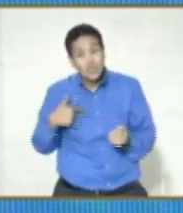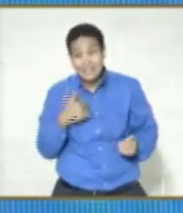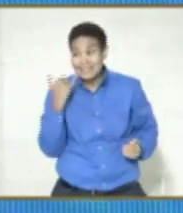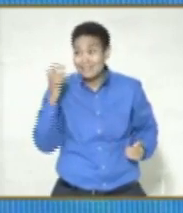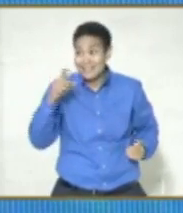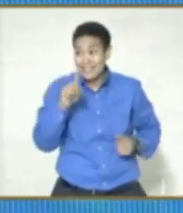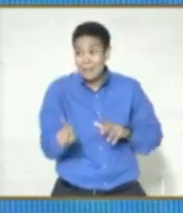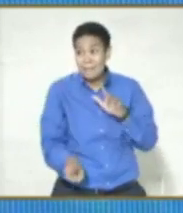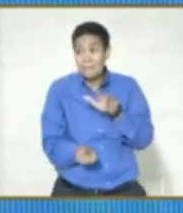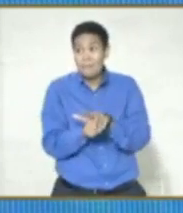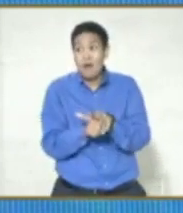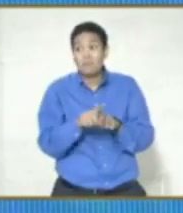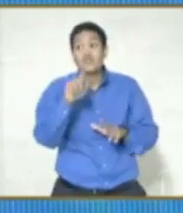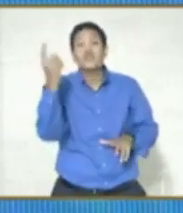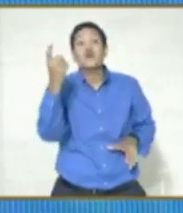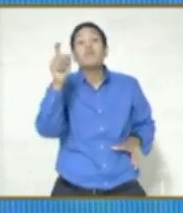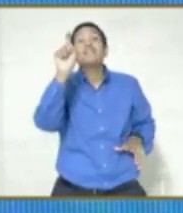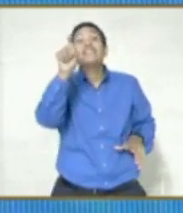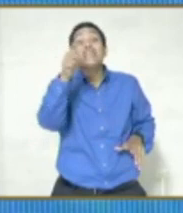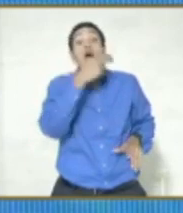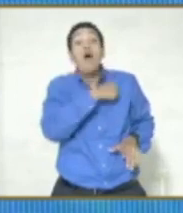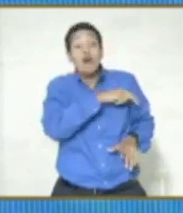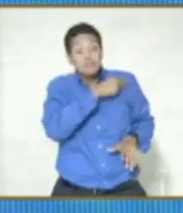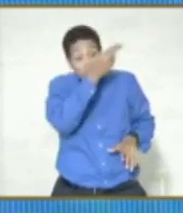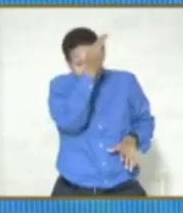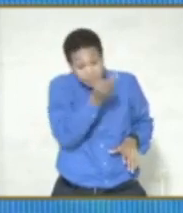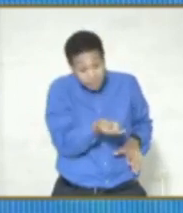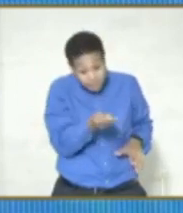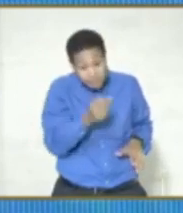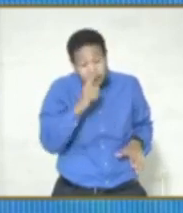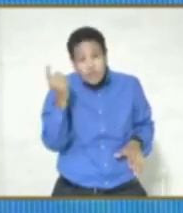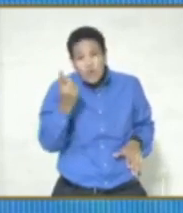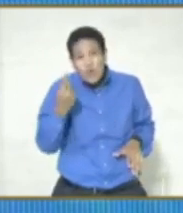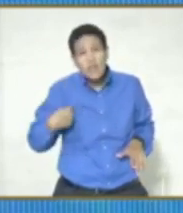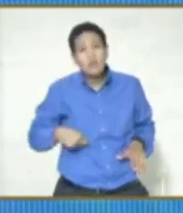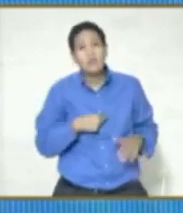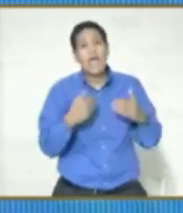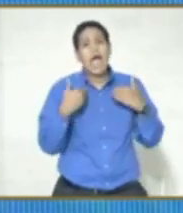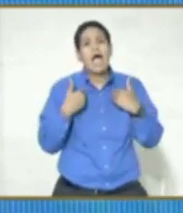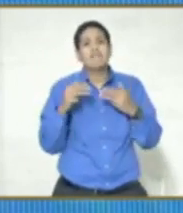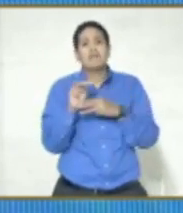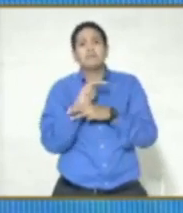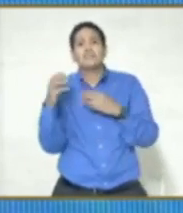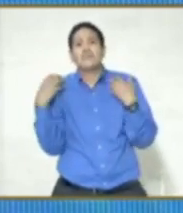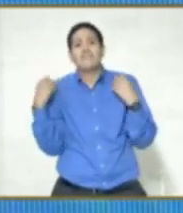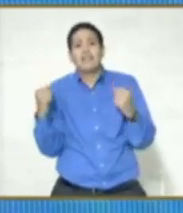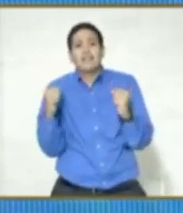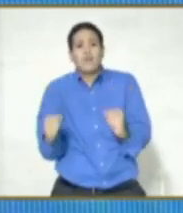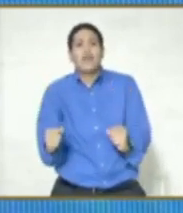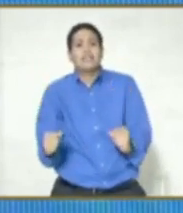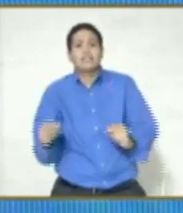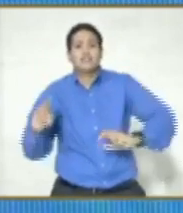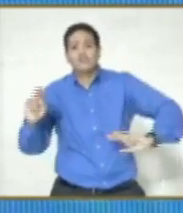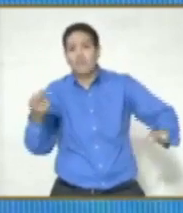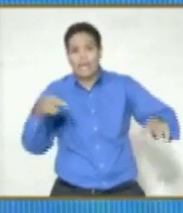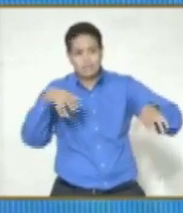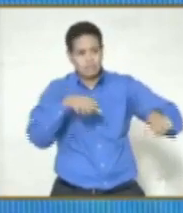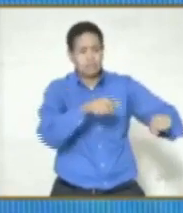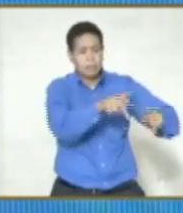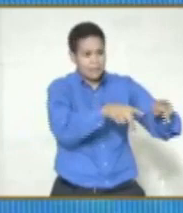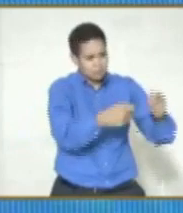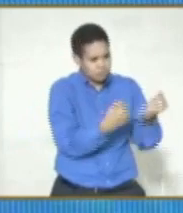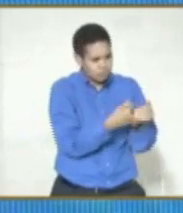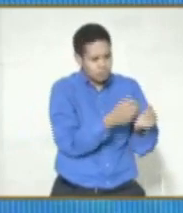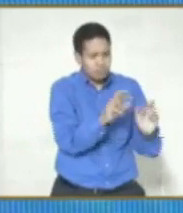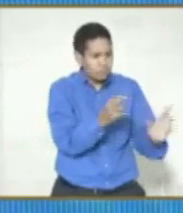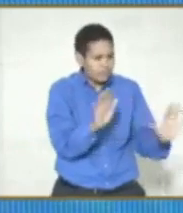arises that someone needs to be hospitalized, not only do we have the Ministry of Health and Wellness ready to take those persons, but also